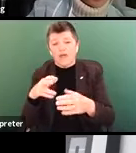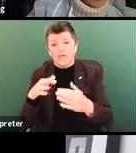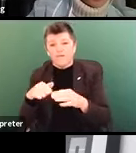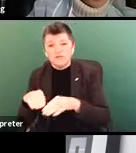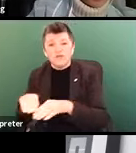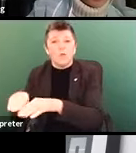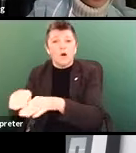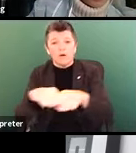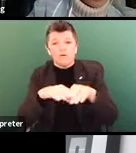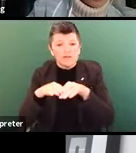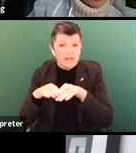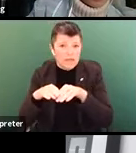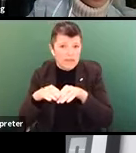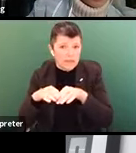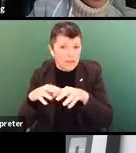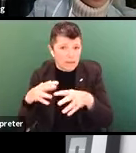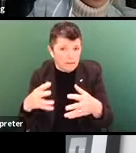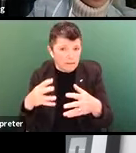and some kind of